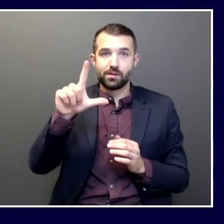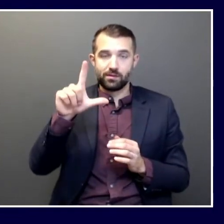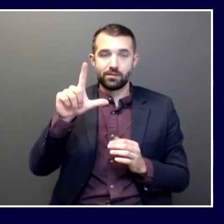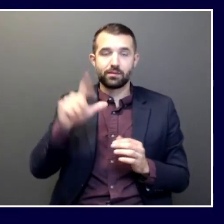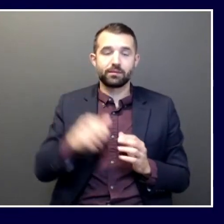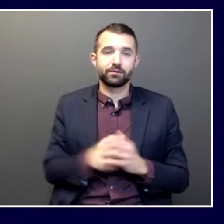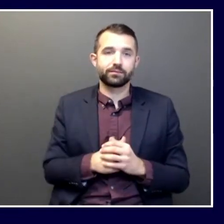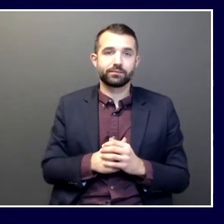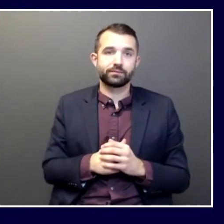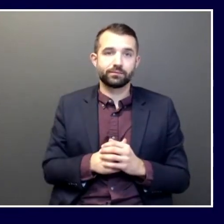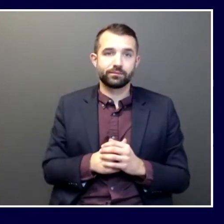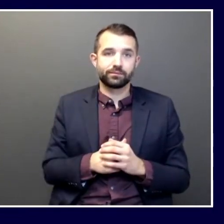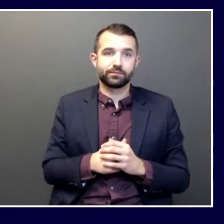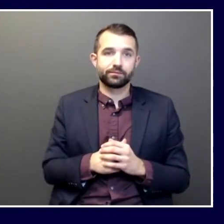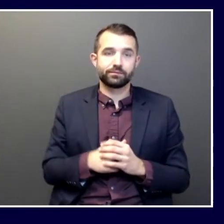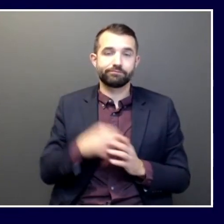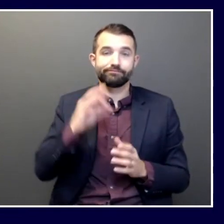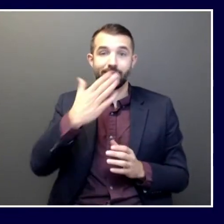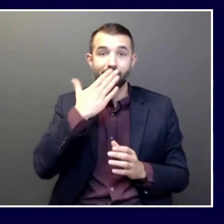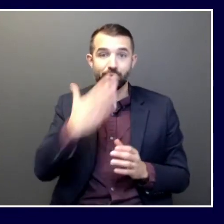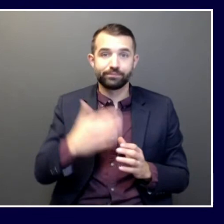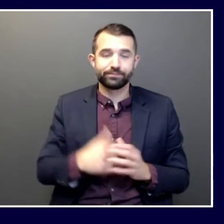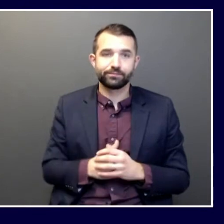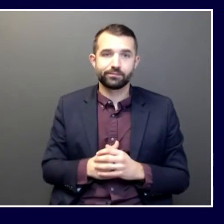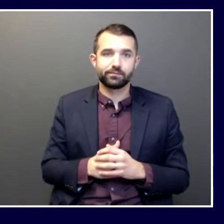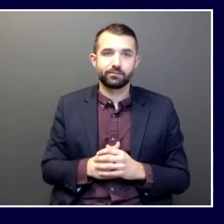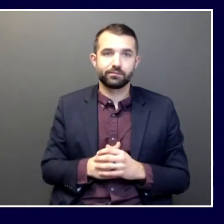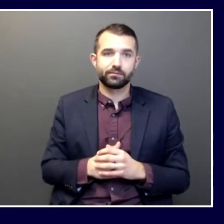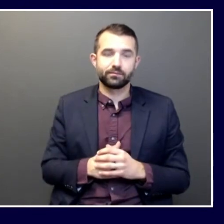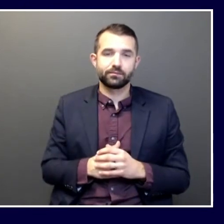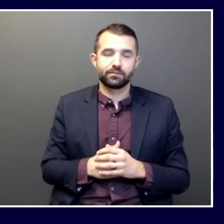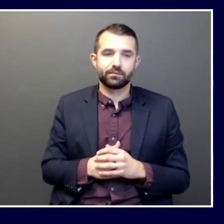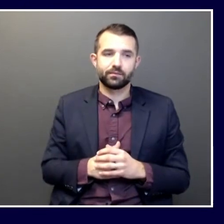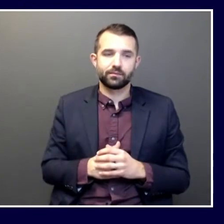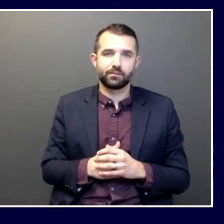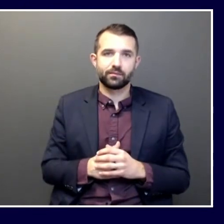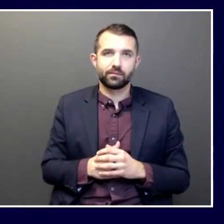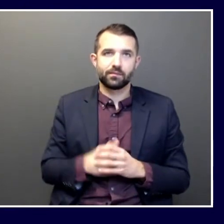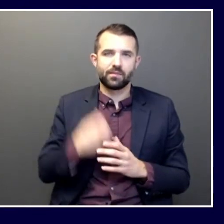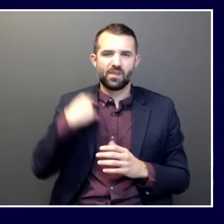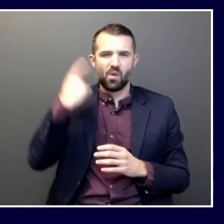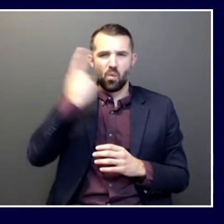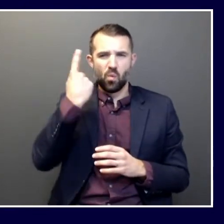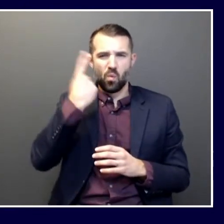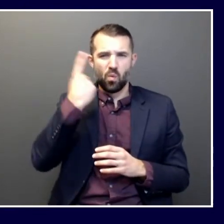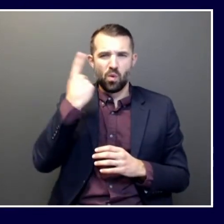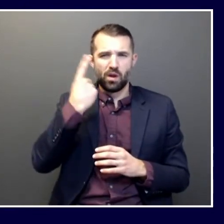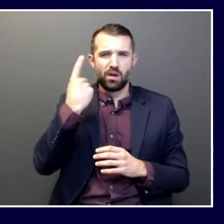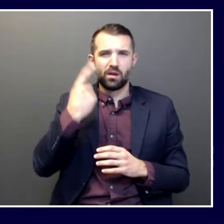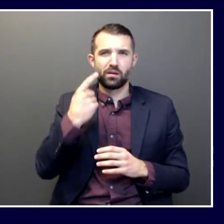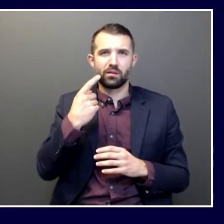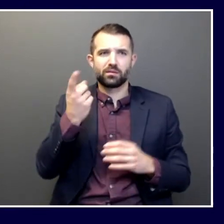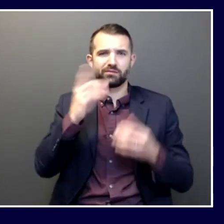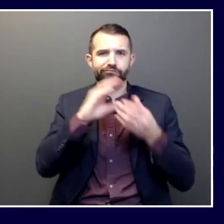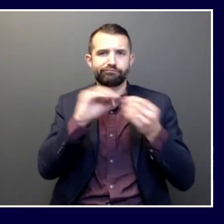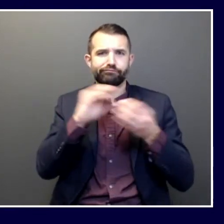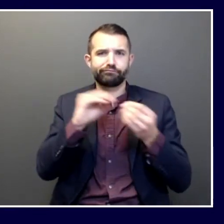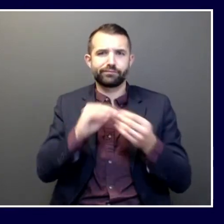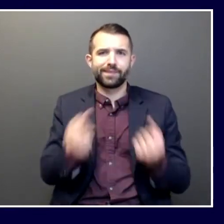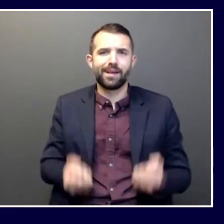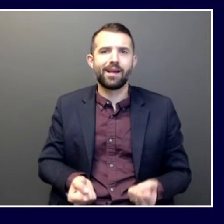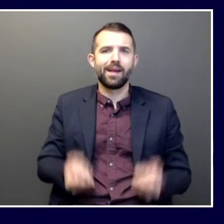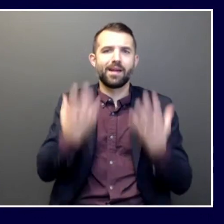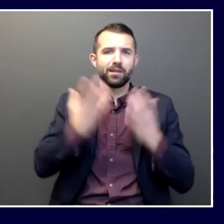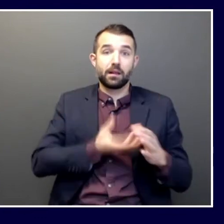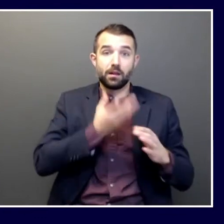Hi, thank you. I was wondering, Dr. Shaw, if you can speak about the number of deaths that we've been seeing